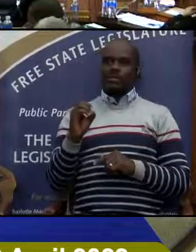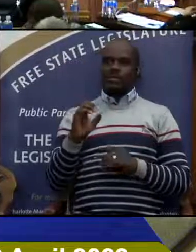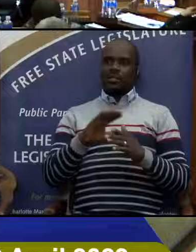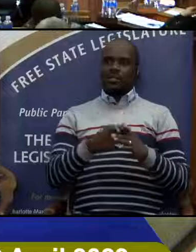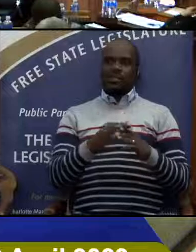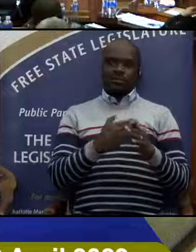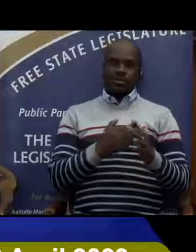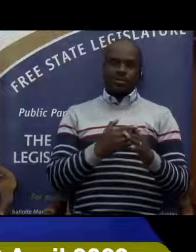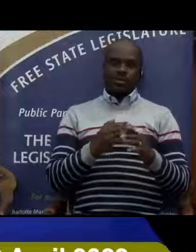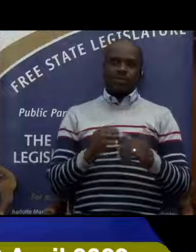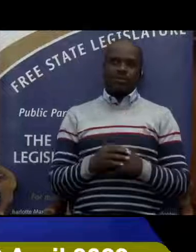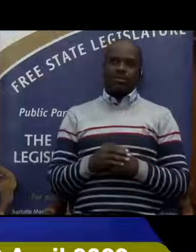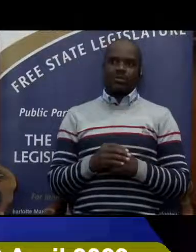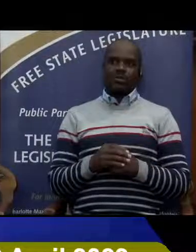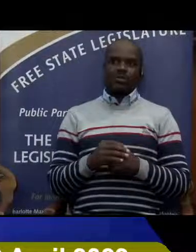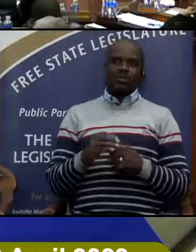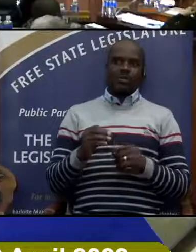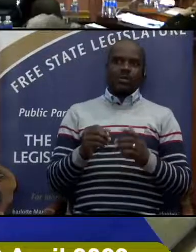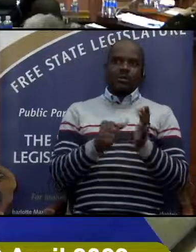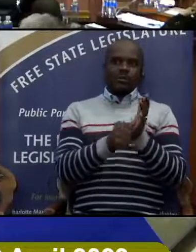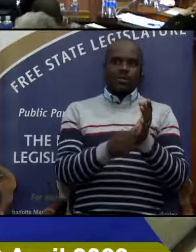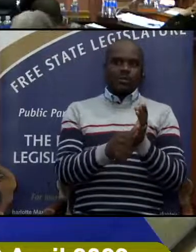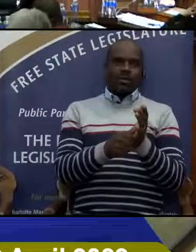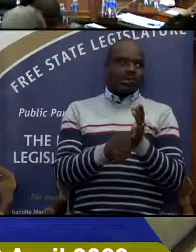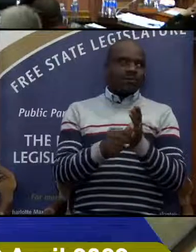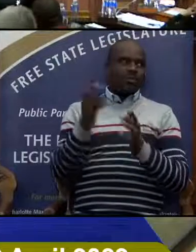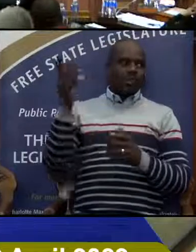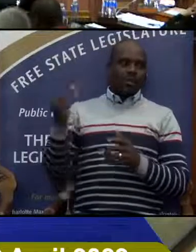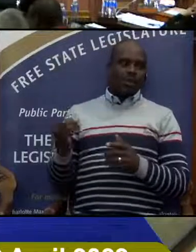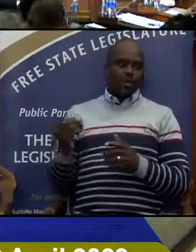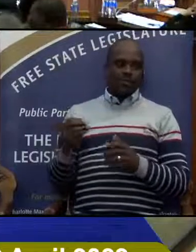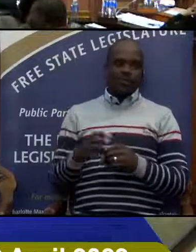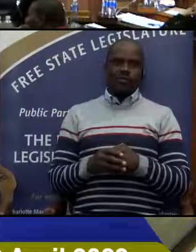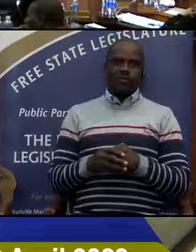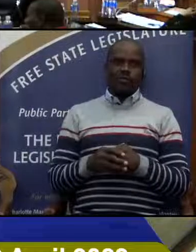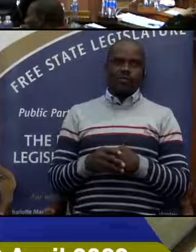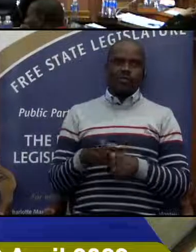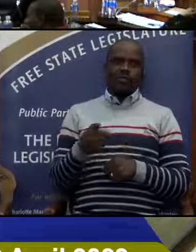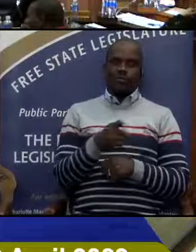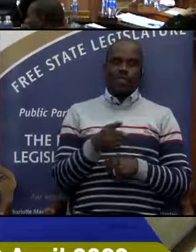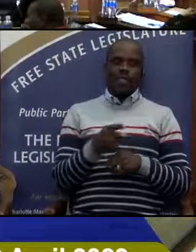me provide some examples of this ridiculous reasoning.